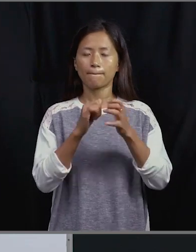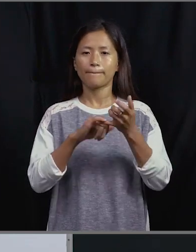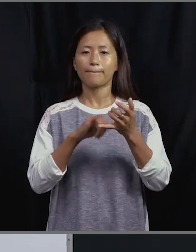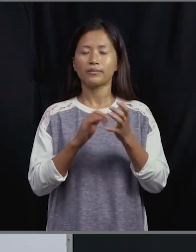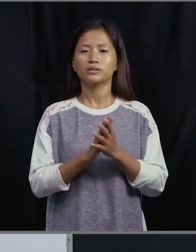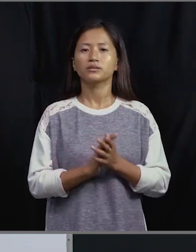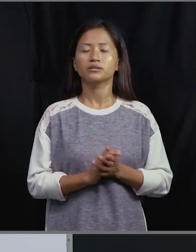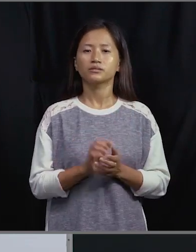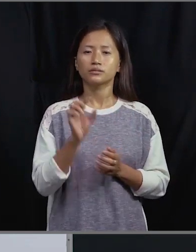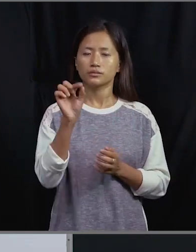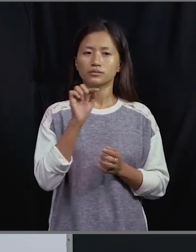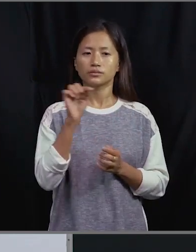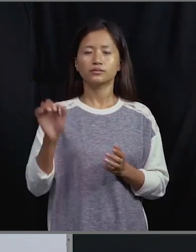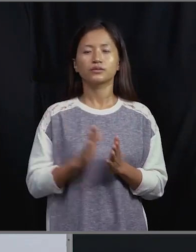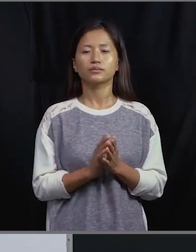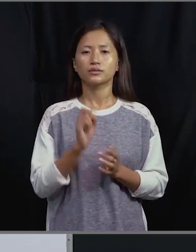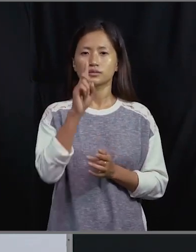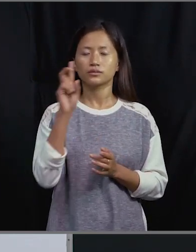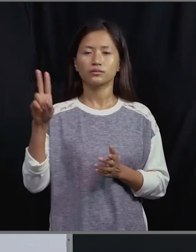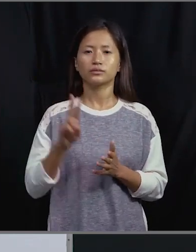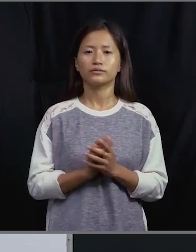be 75 divided by 12.